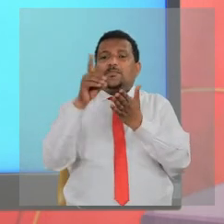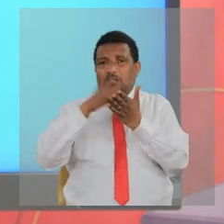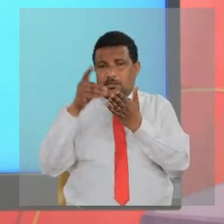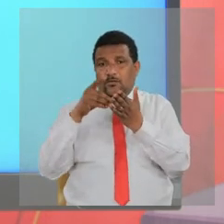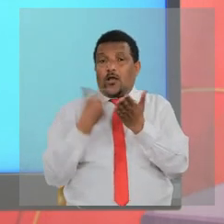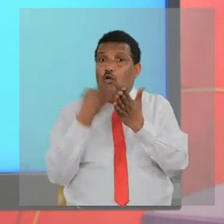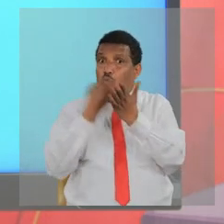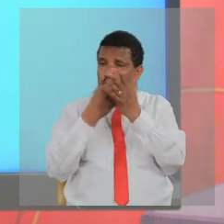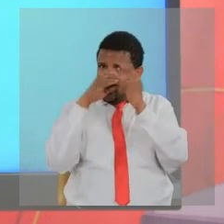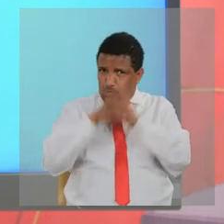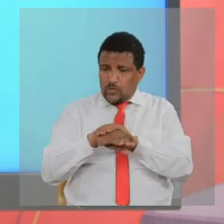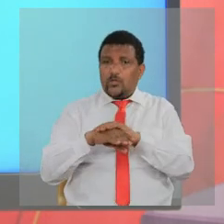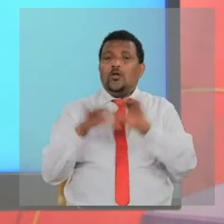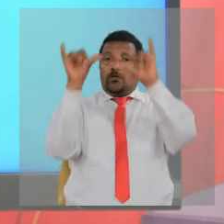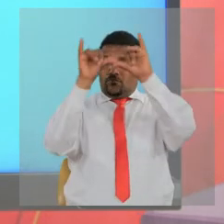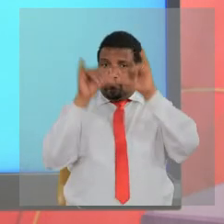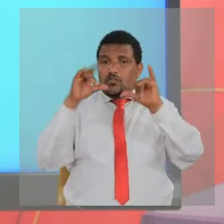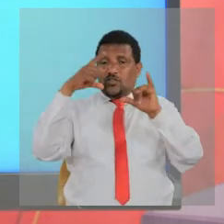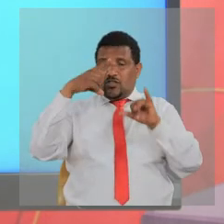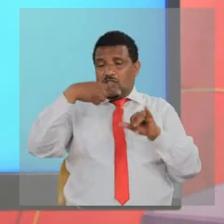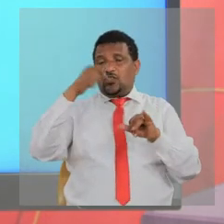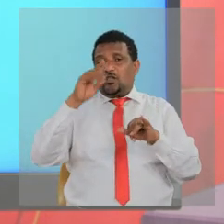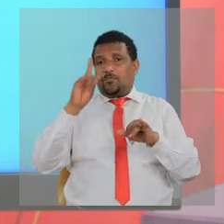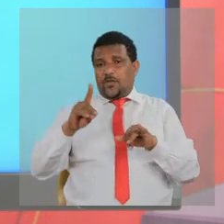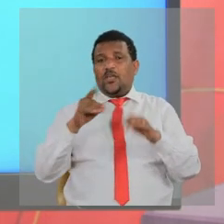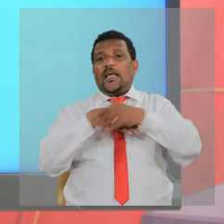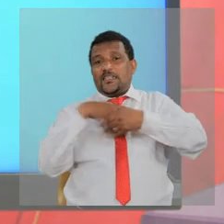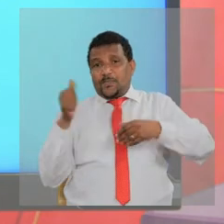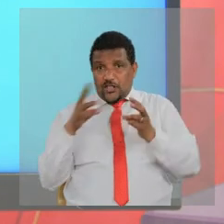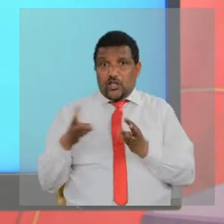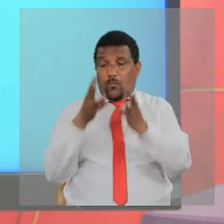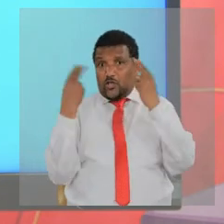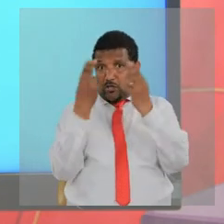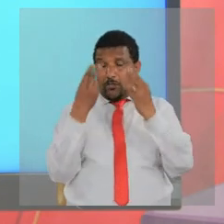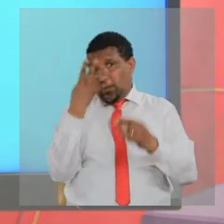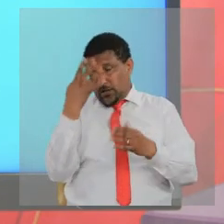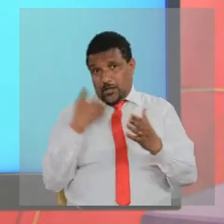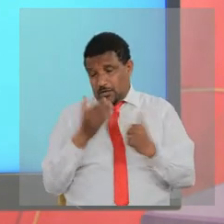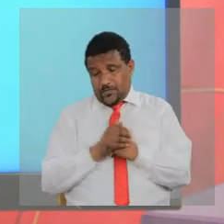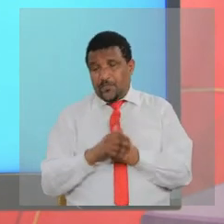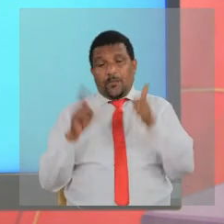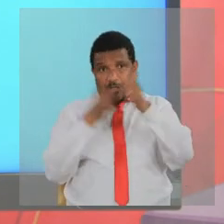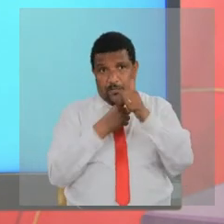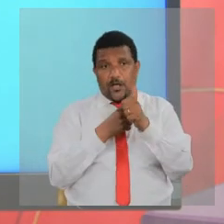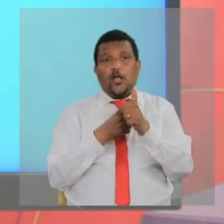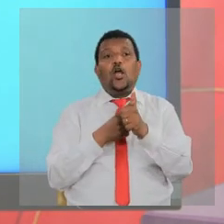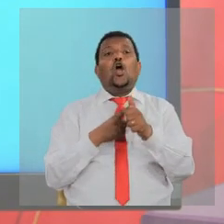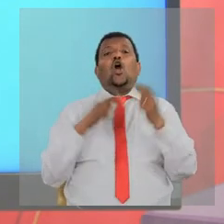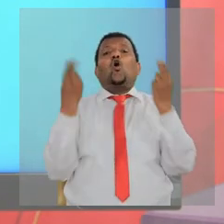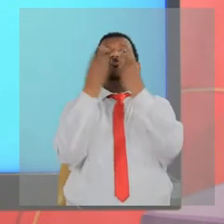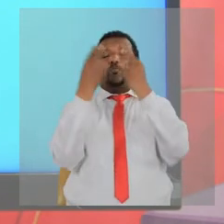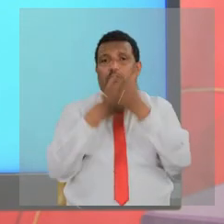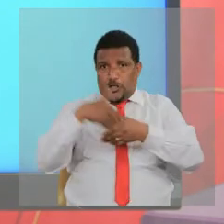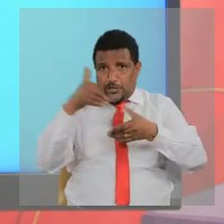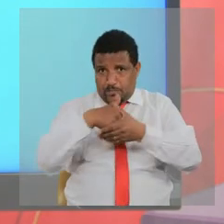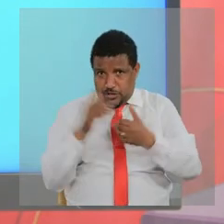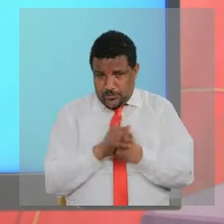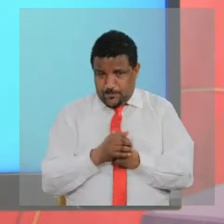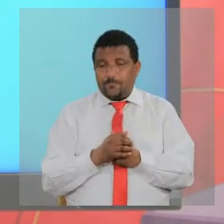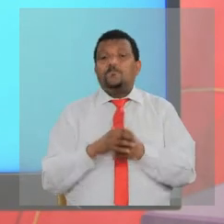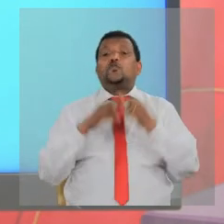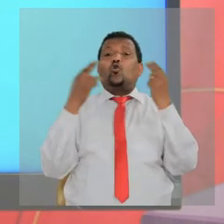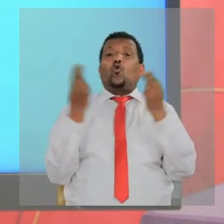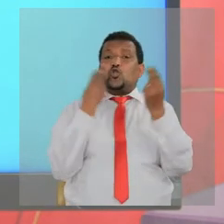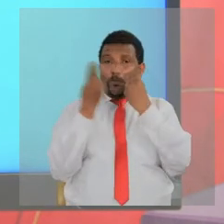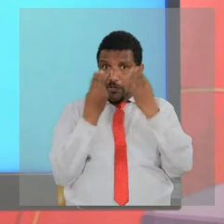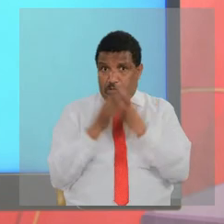made in an economy while we measure GDP using the expenditure approach. The first one is consumption expenditure. The